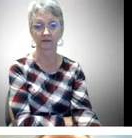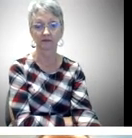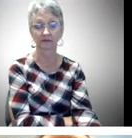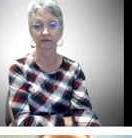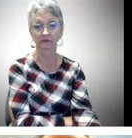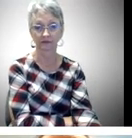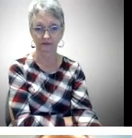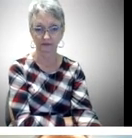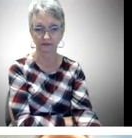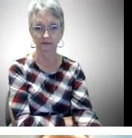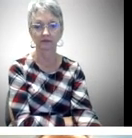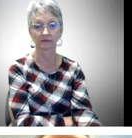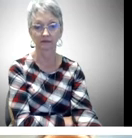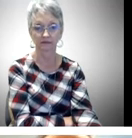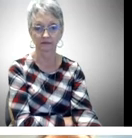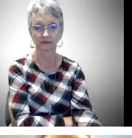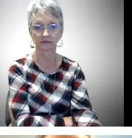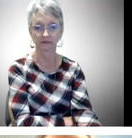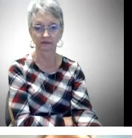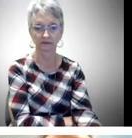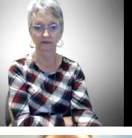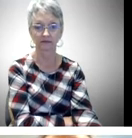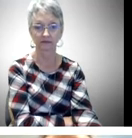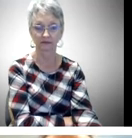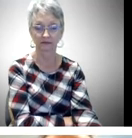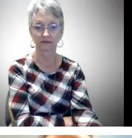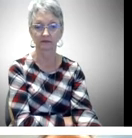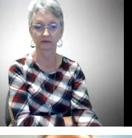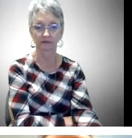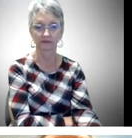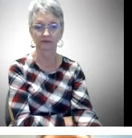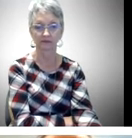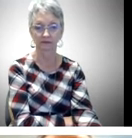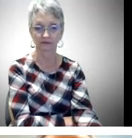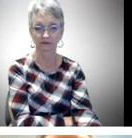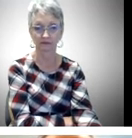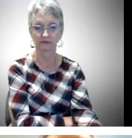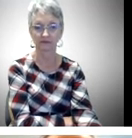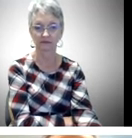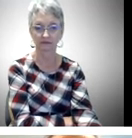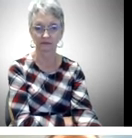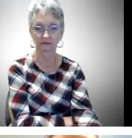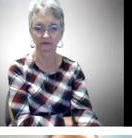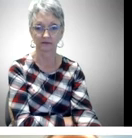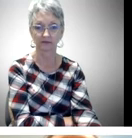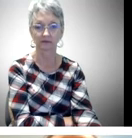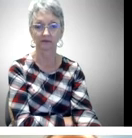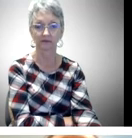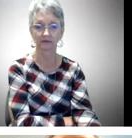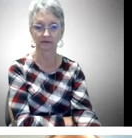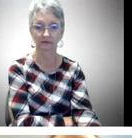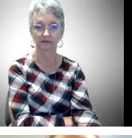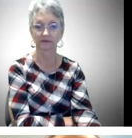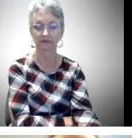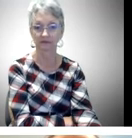simple about what is fiduciary duty. And basically the supporter has a duty to act in good faith. They have to be loyal. They